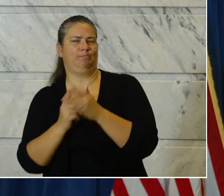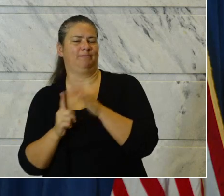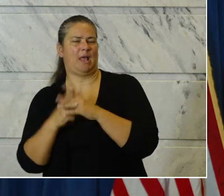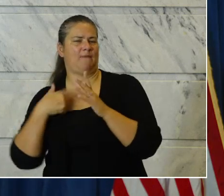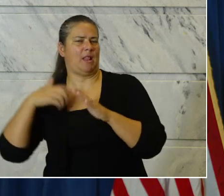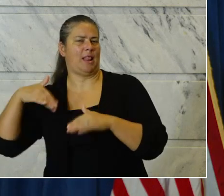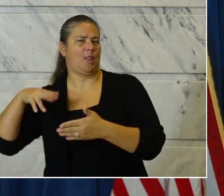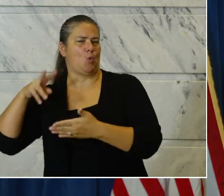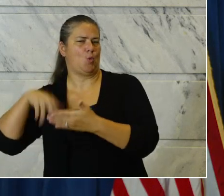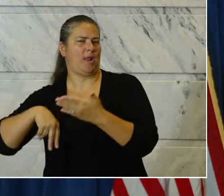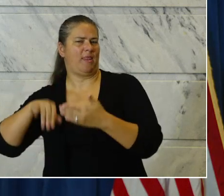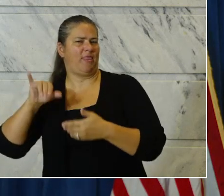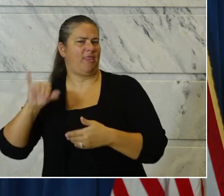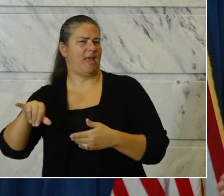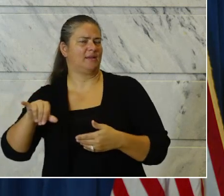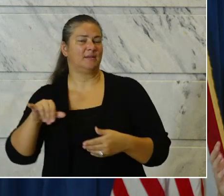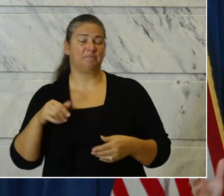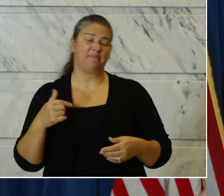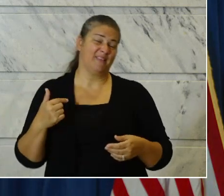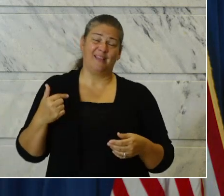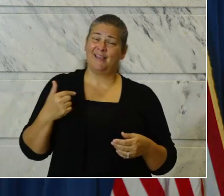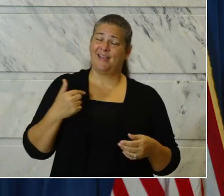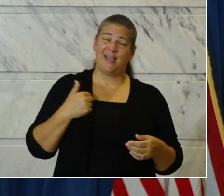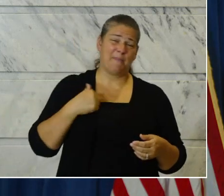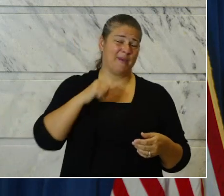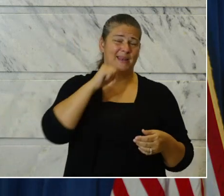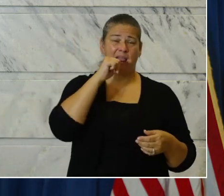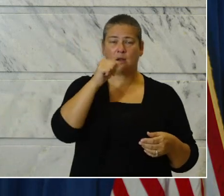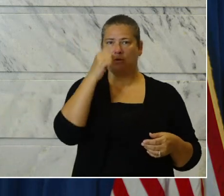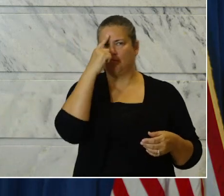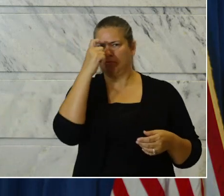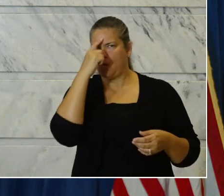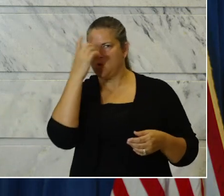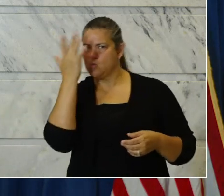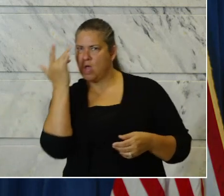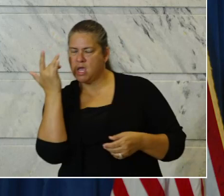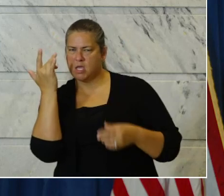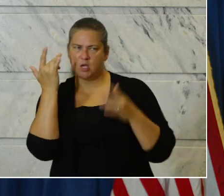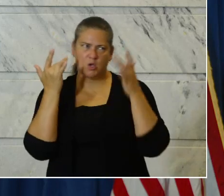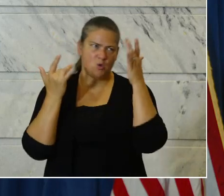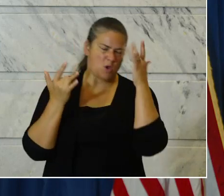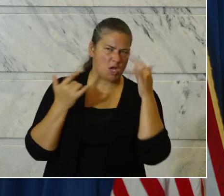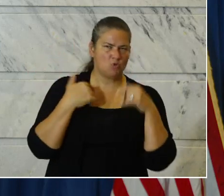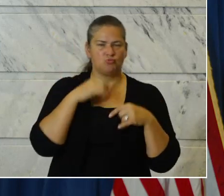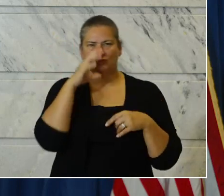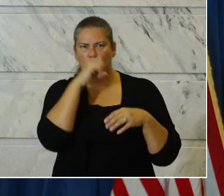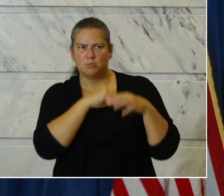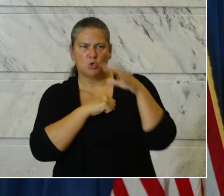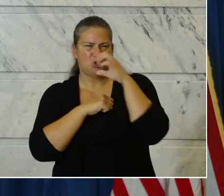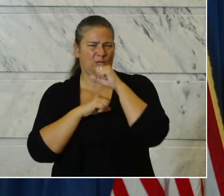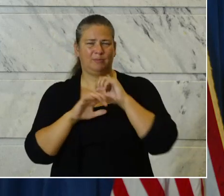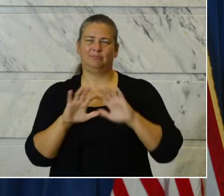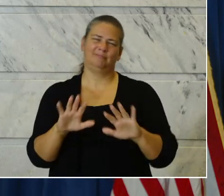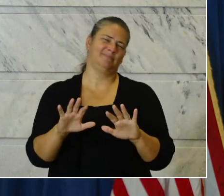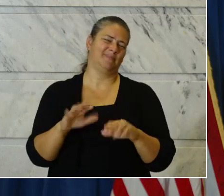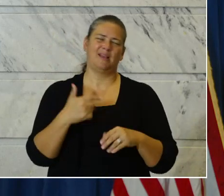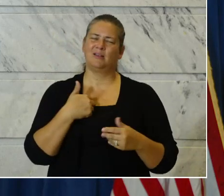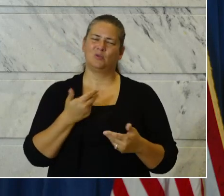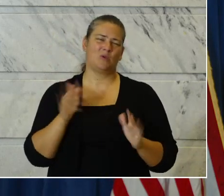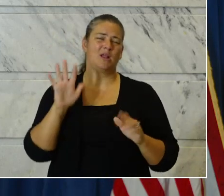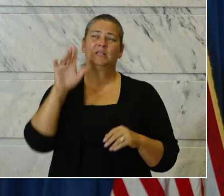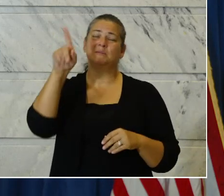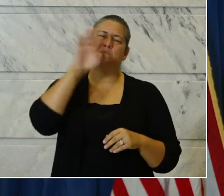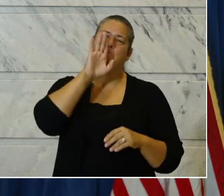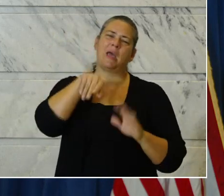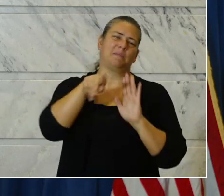that's been told to us. Listen, I'm not going to speculate on the why on this, but it's bad policy, and I don't want people in